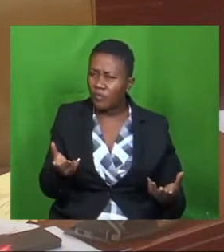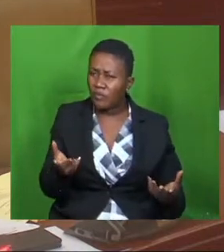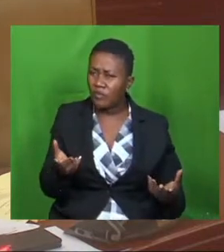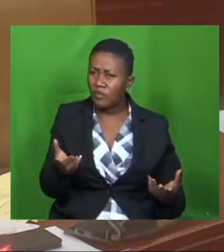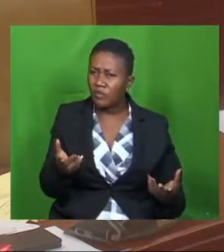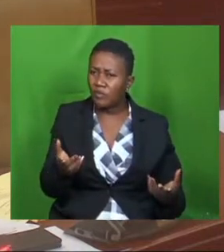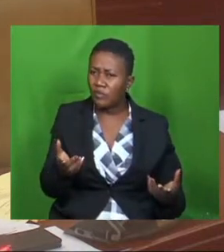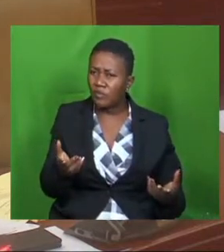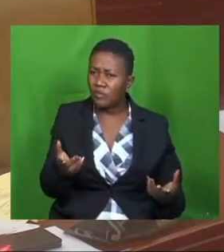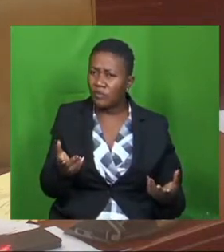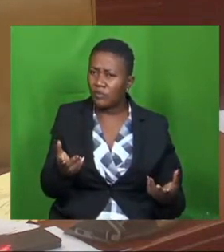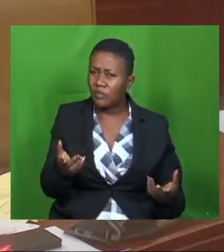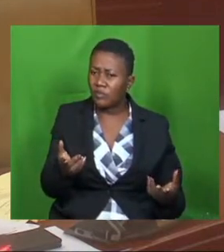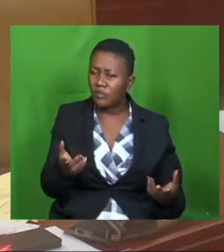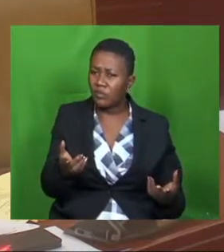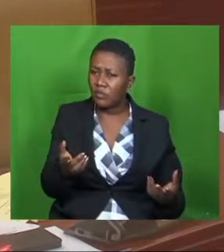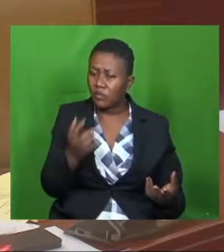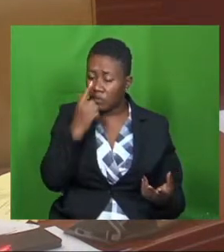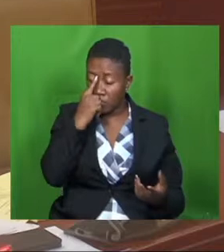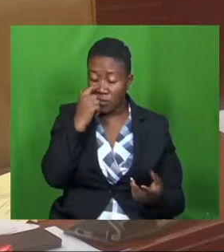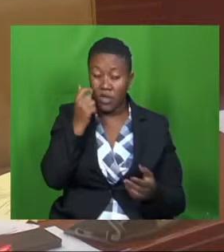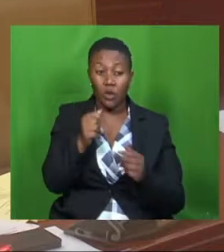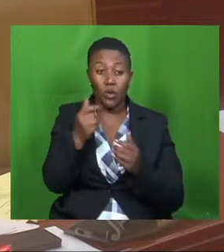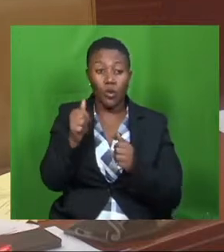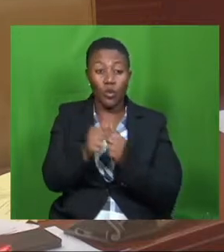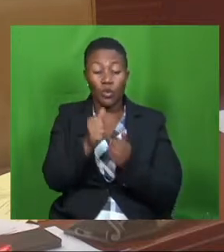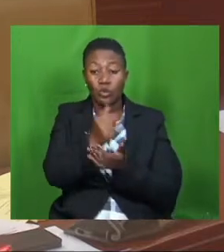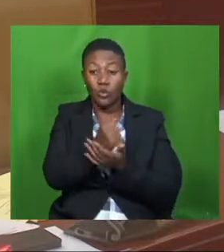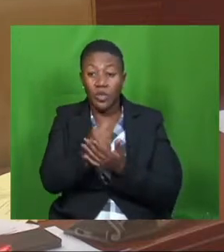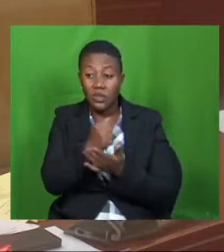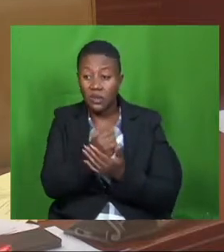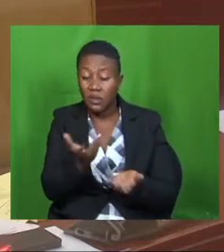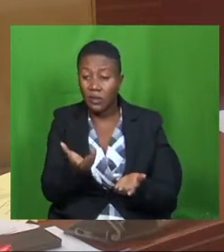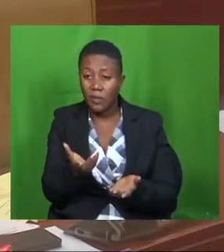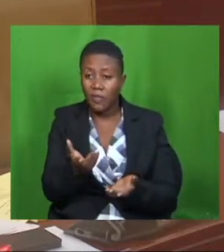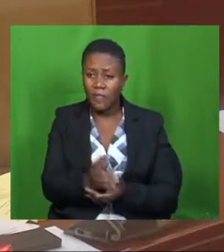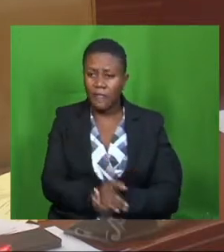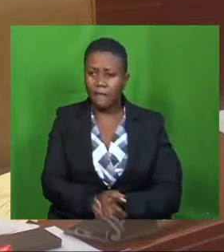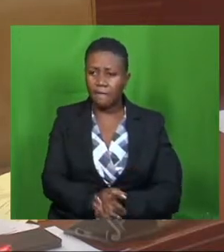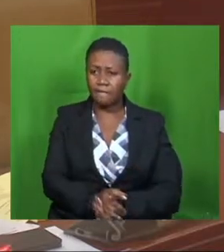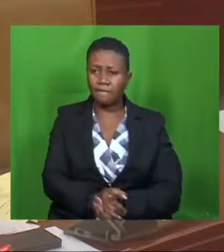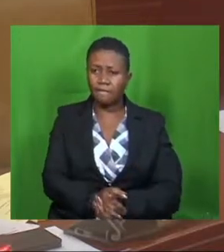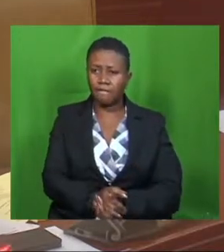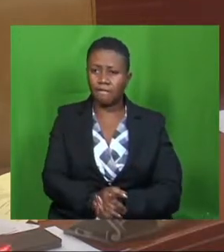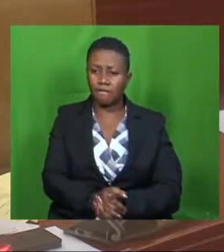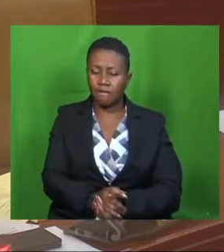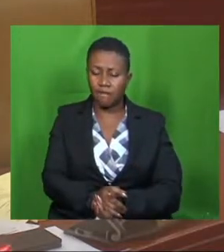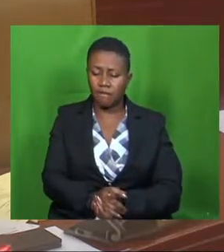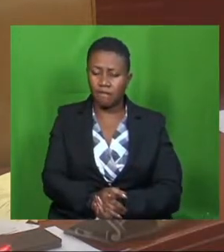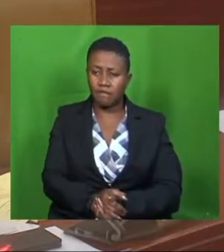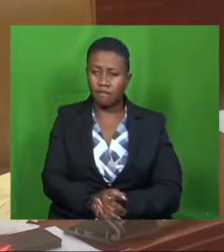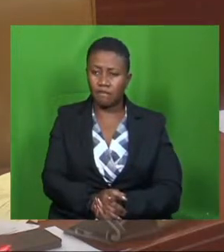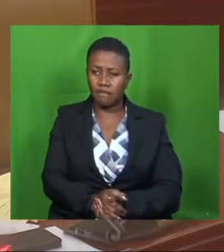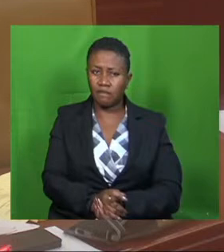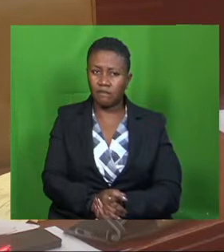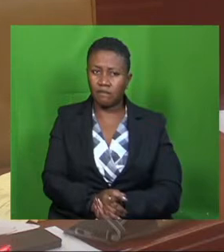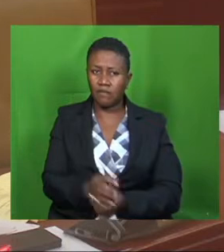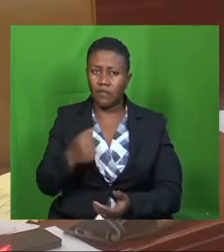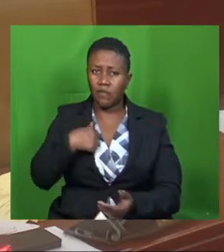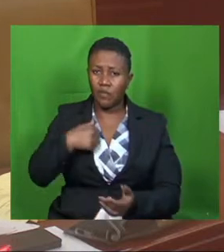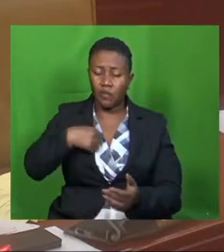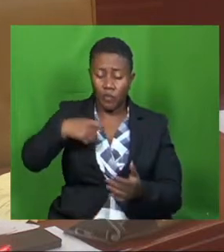revenue or loss of funds. All the infractions, what they are saying is that somebody did not follow